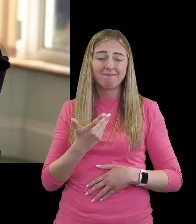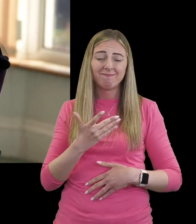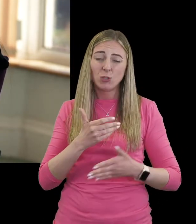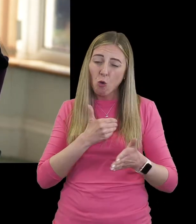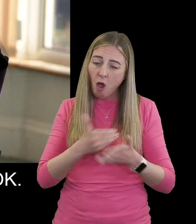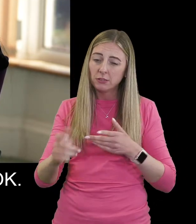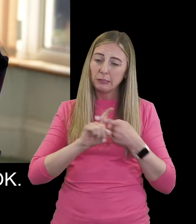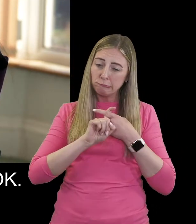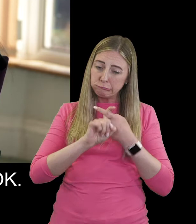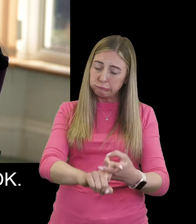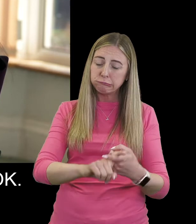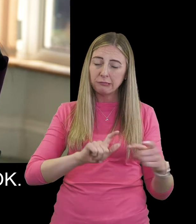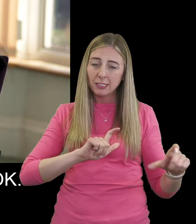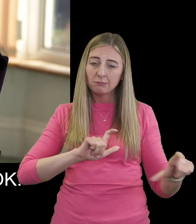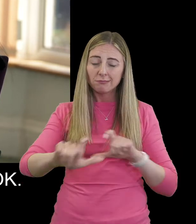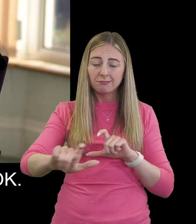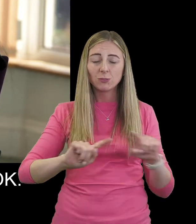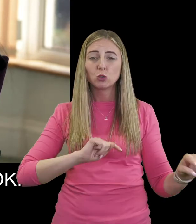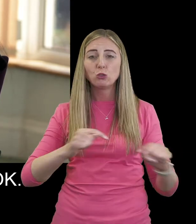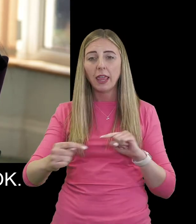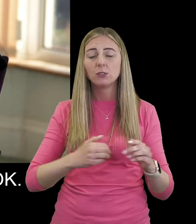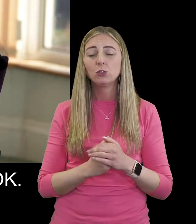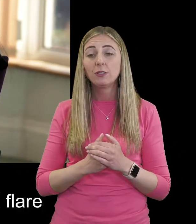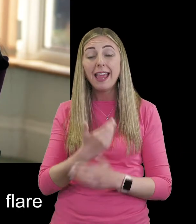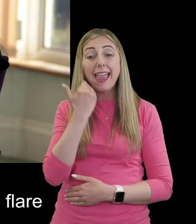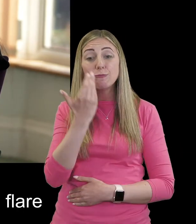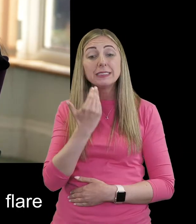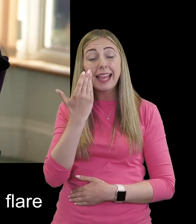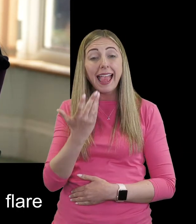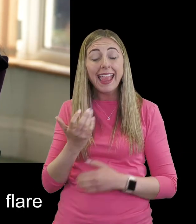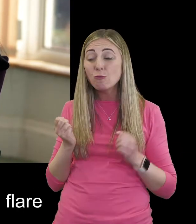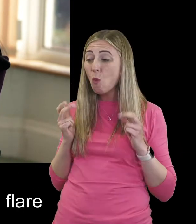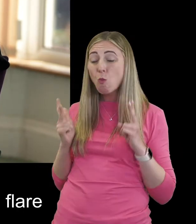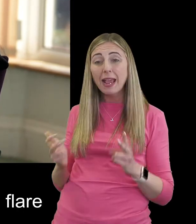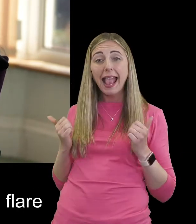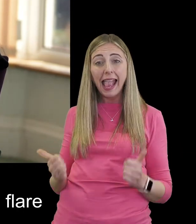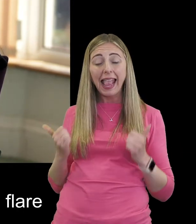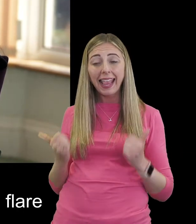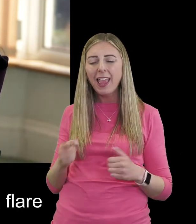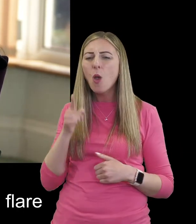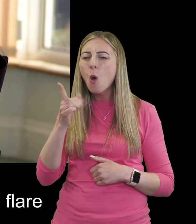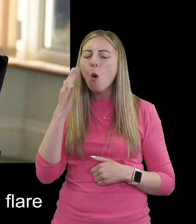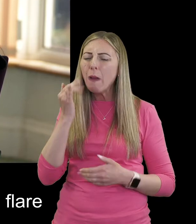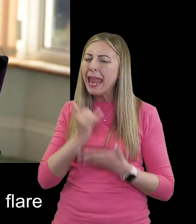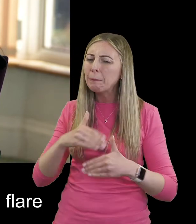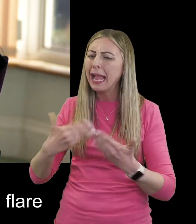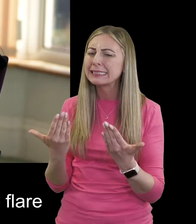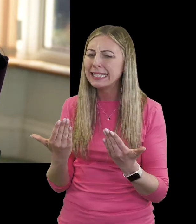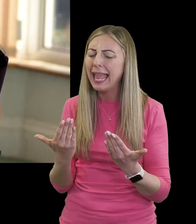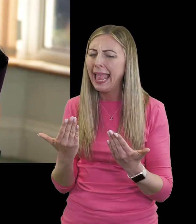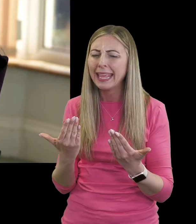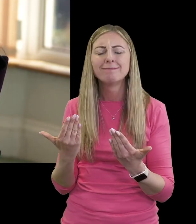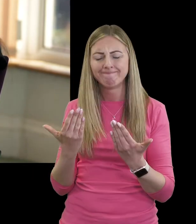me. I generally, on a day-to-day basis, I'm okay, but when I flare, and that's what happens with my disabilities, I